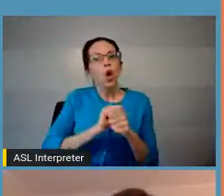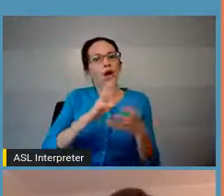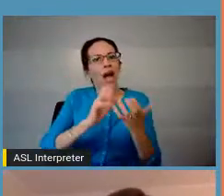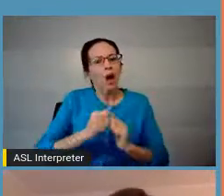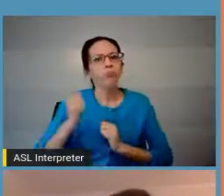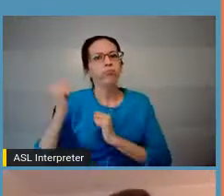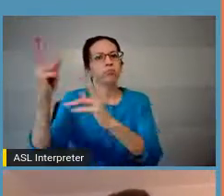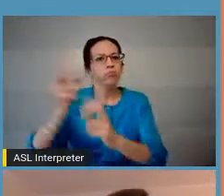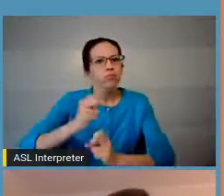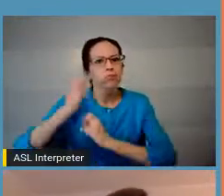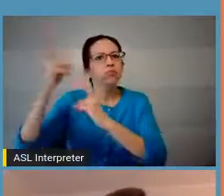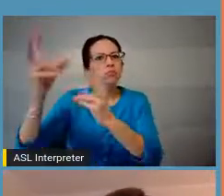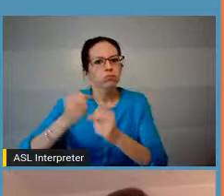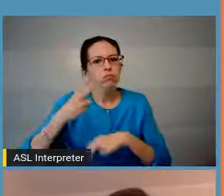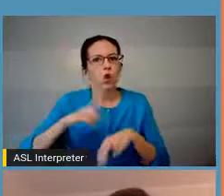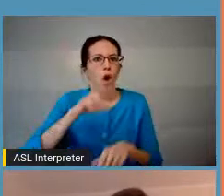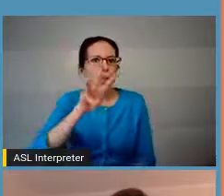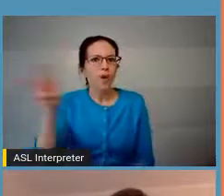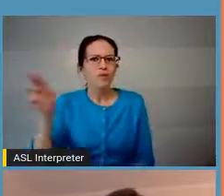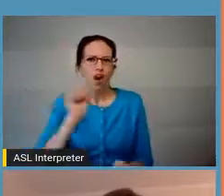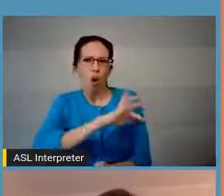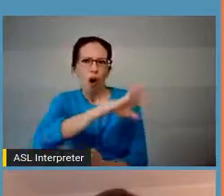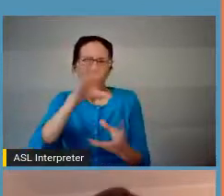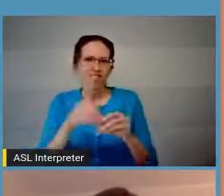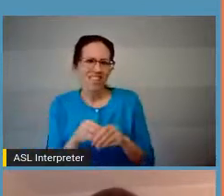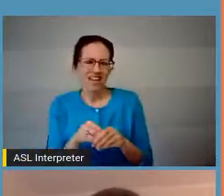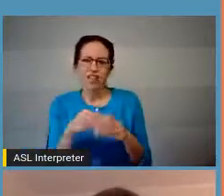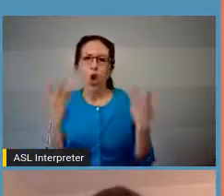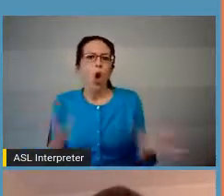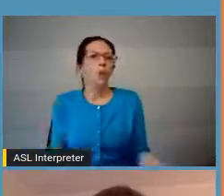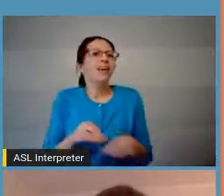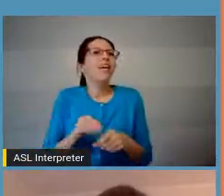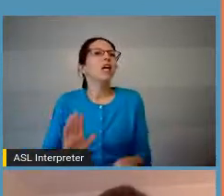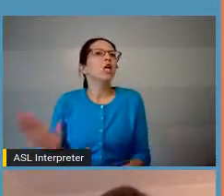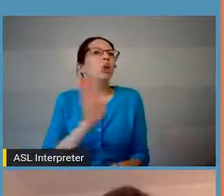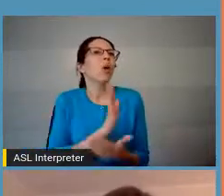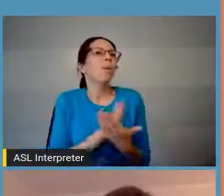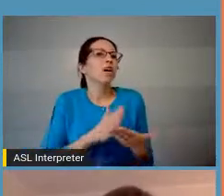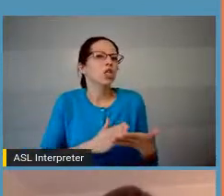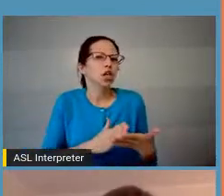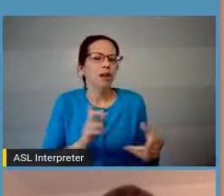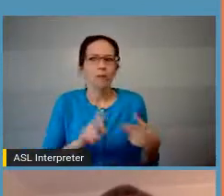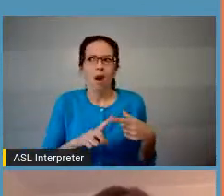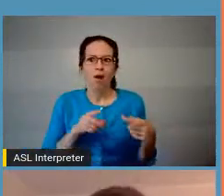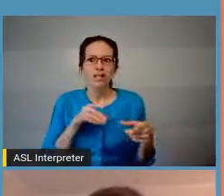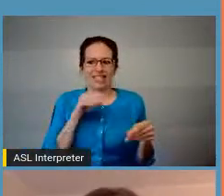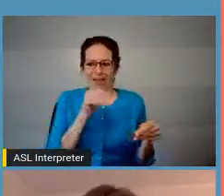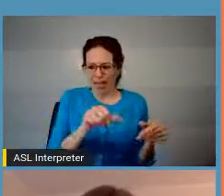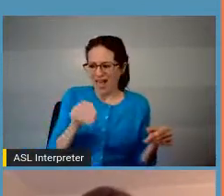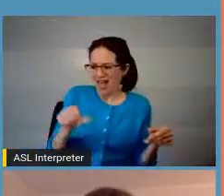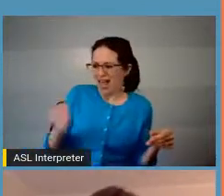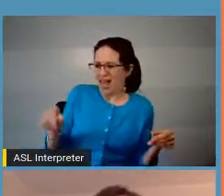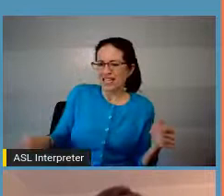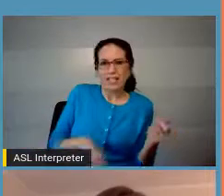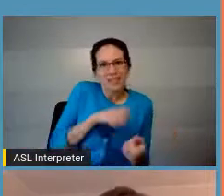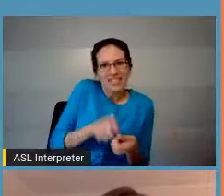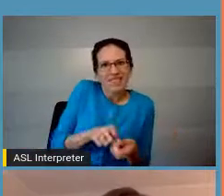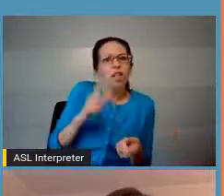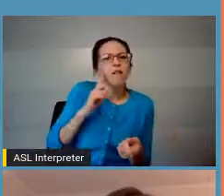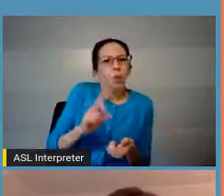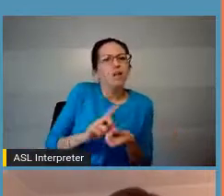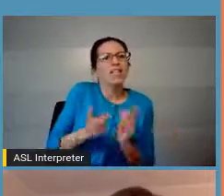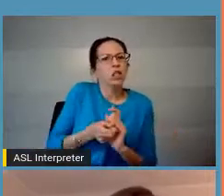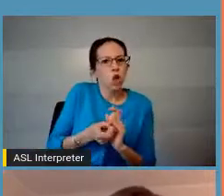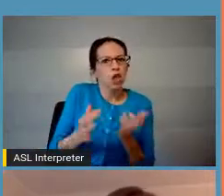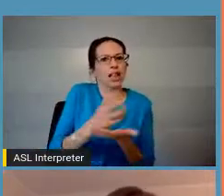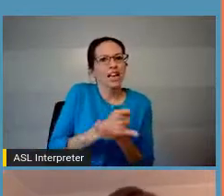of that stuff is built into the museum's existing budget, but it's being spent specifically on digital collections. And if you tease it